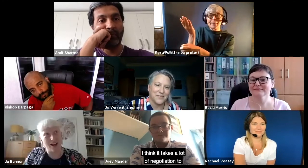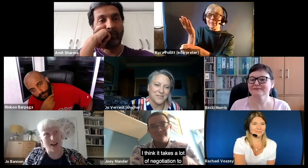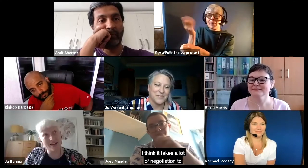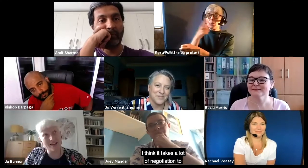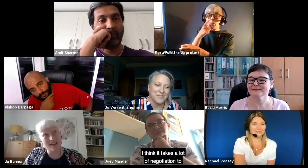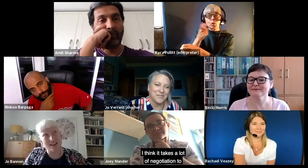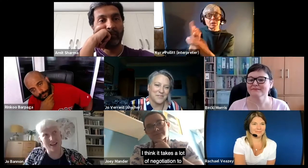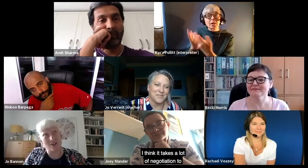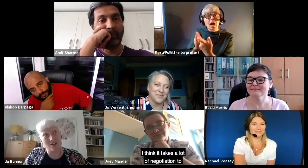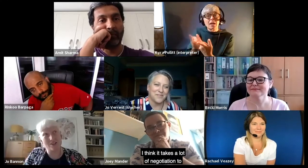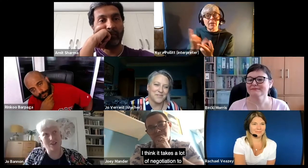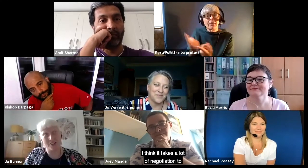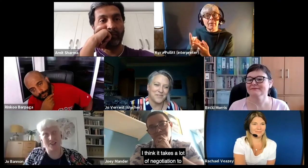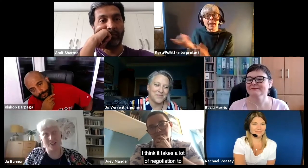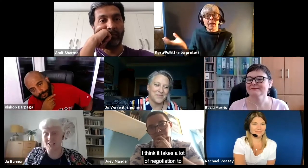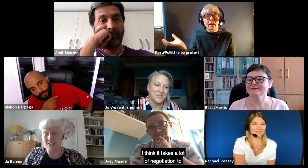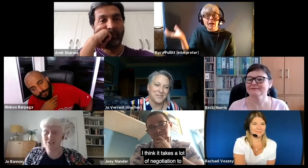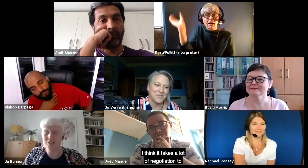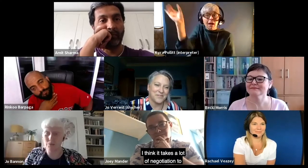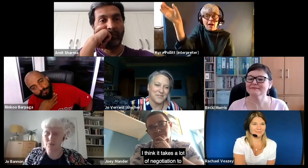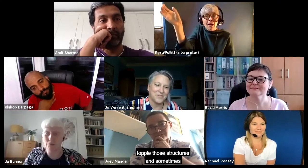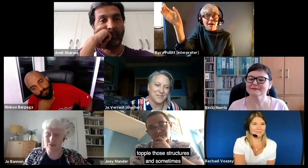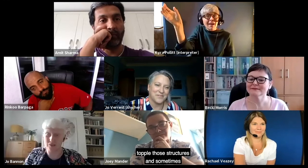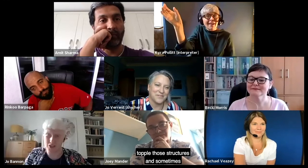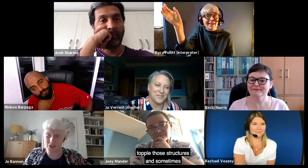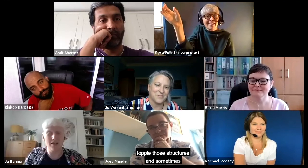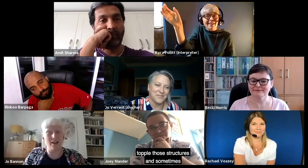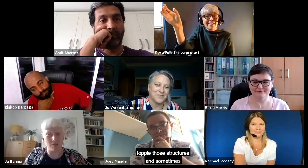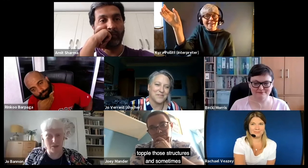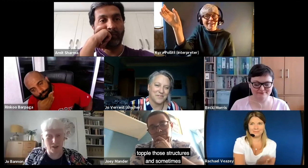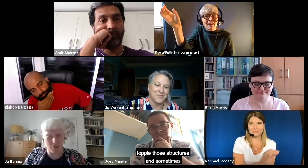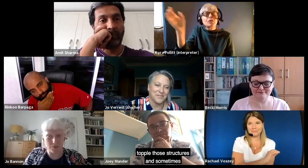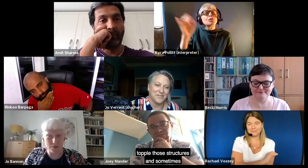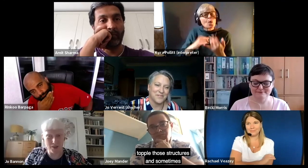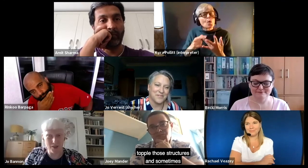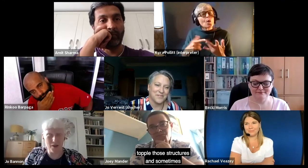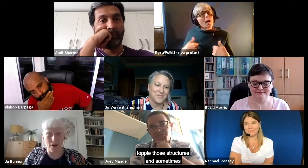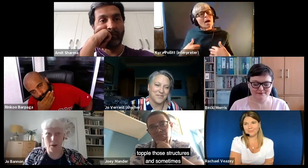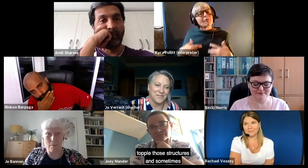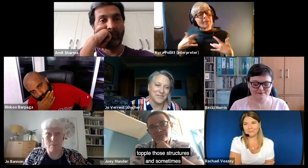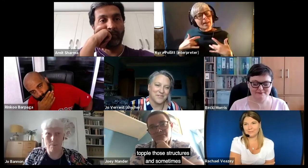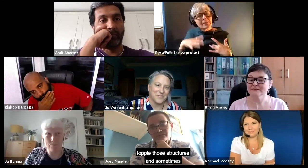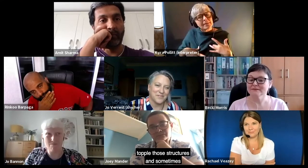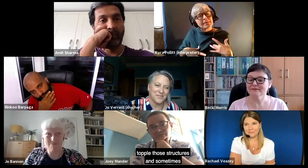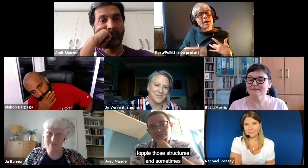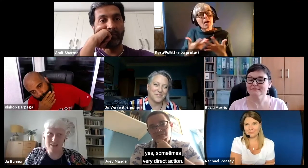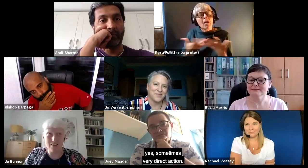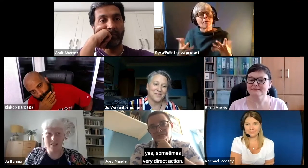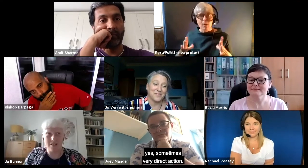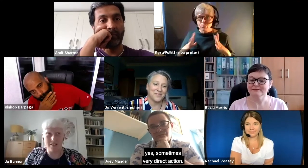think it takes a lot of negotiation to topple those structures. And sometimes,